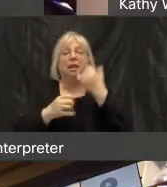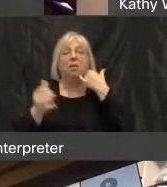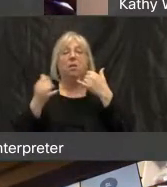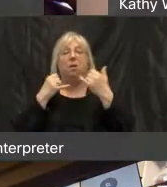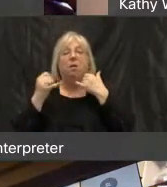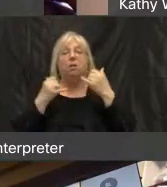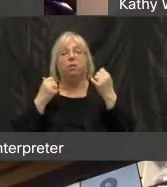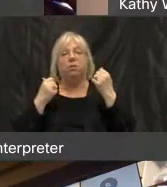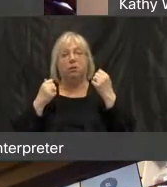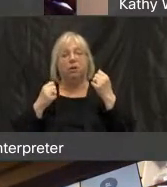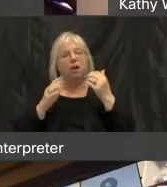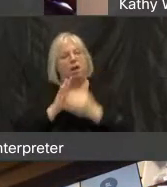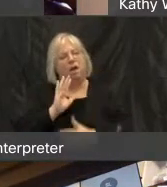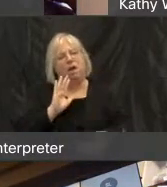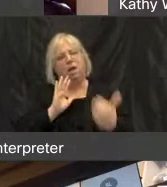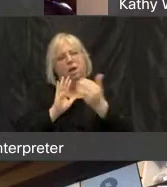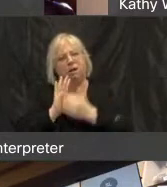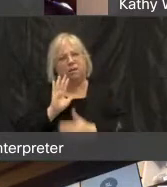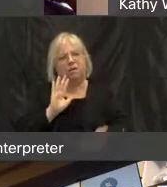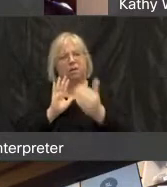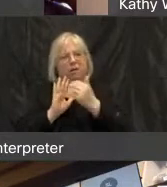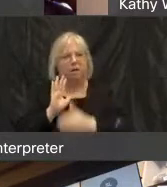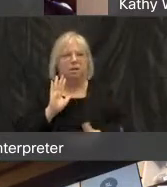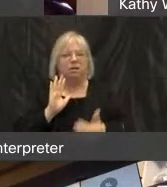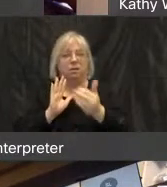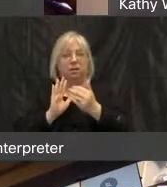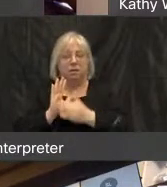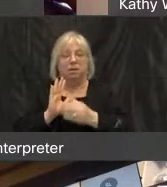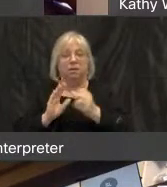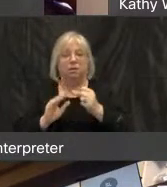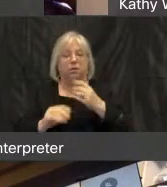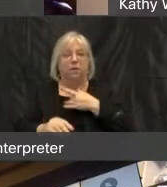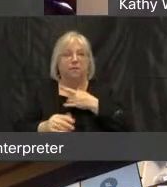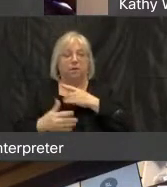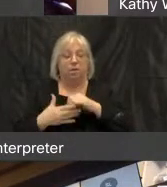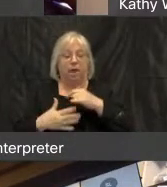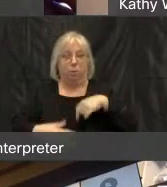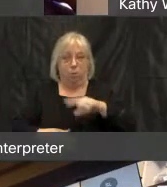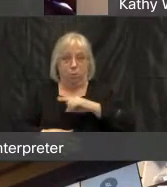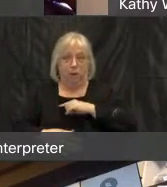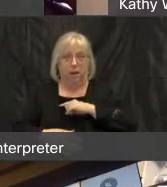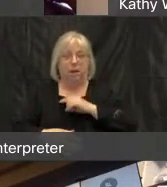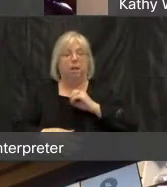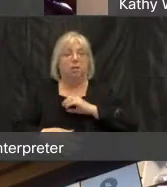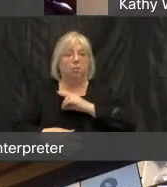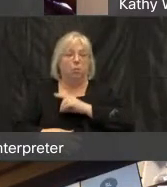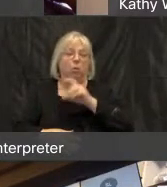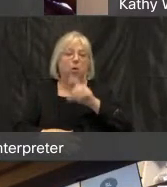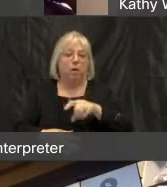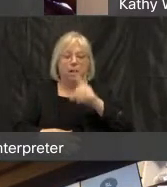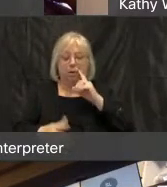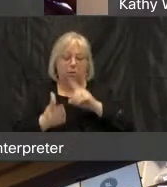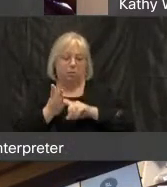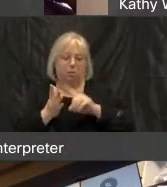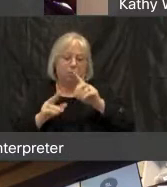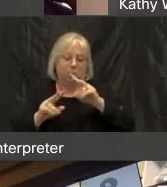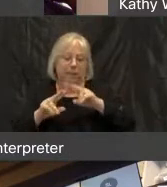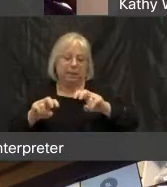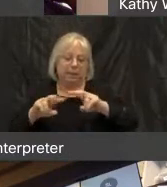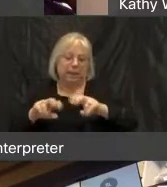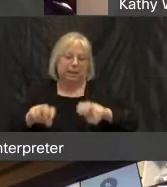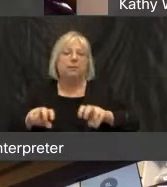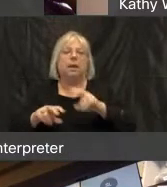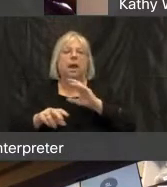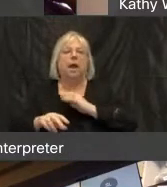time, constantly. So I just feel that we as a board need to take a look at our zoning codes.